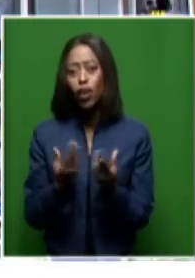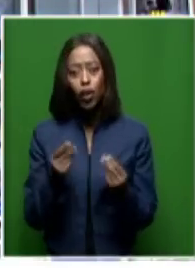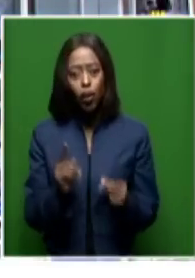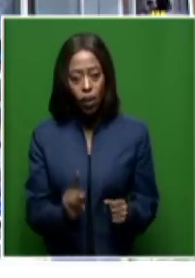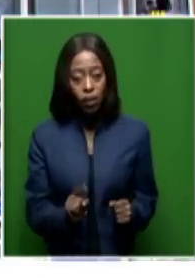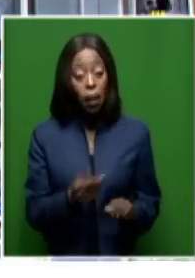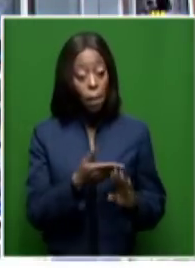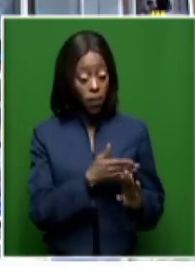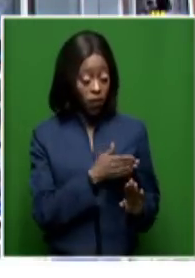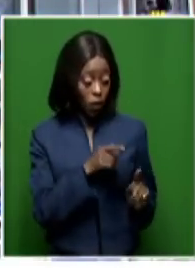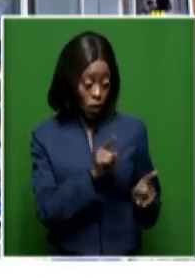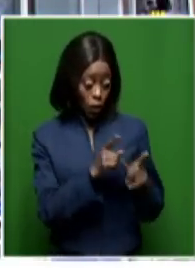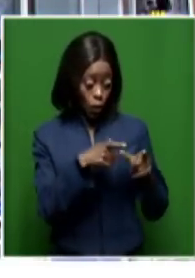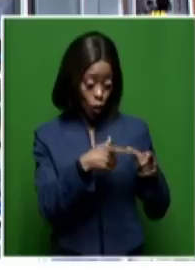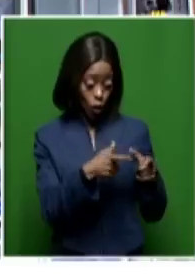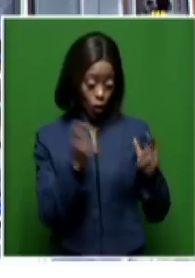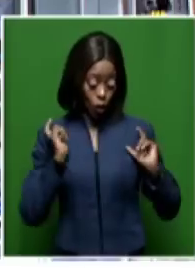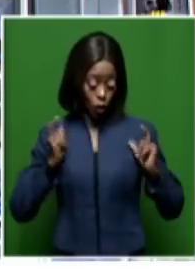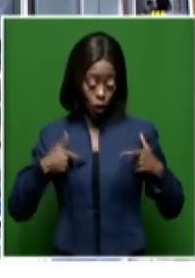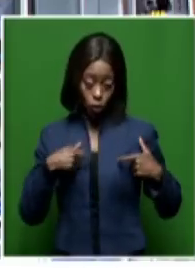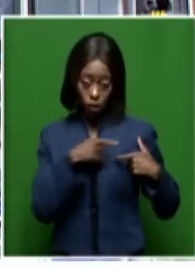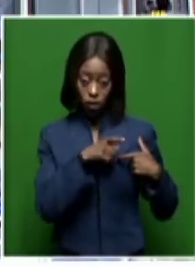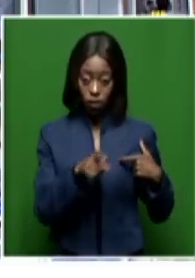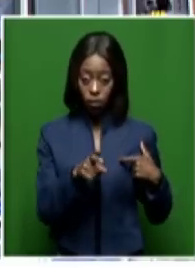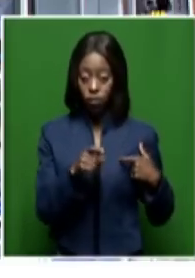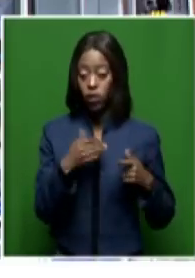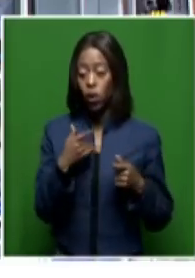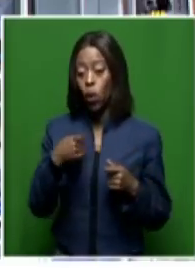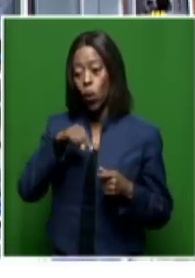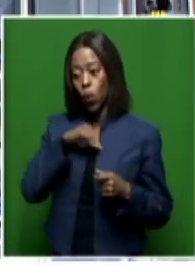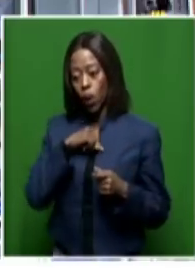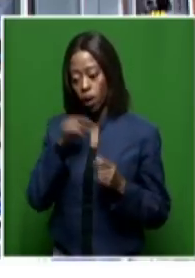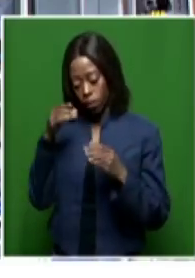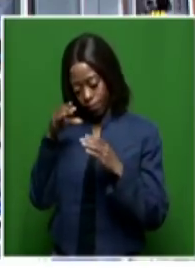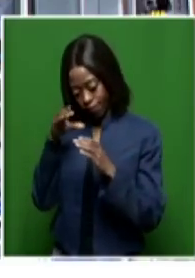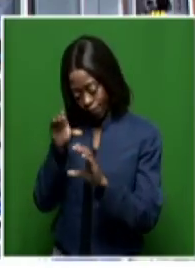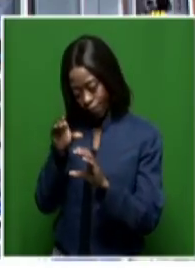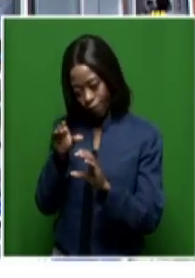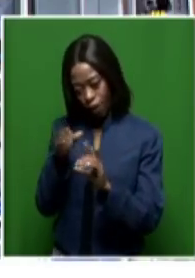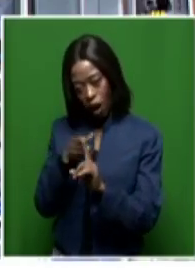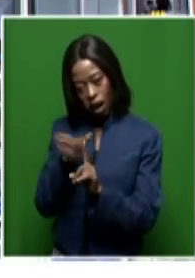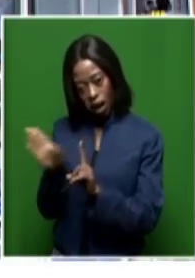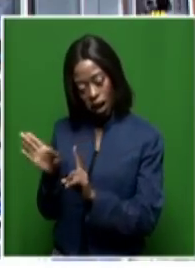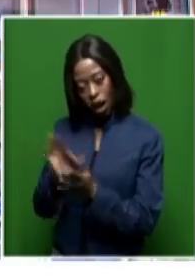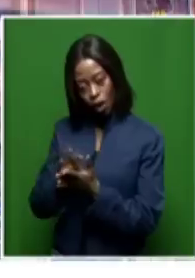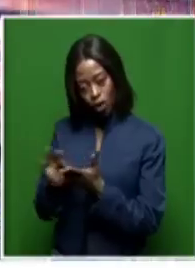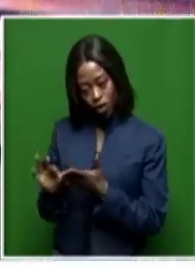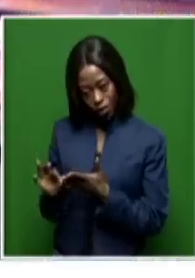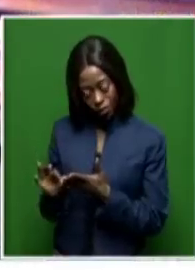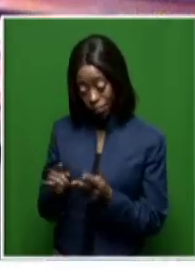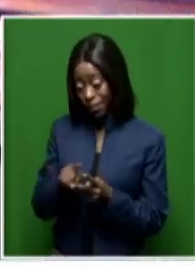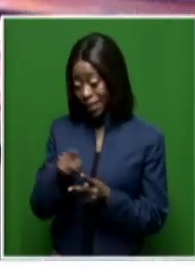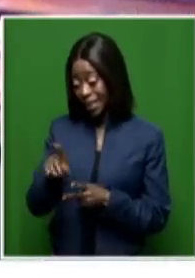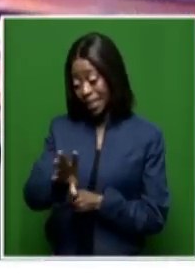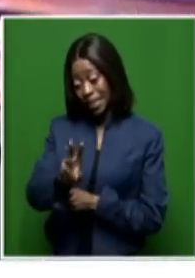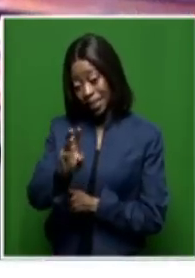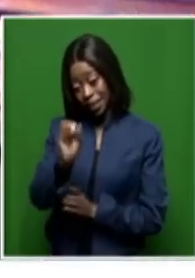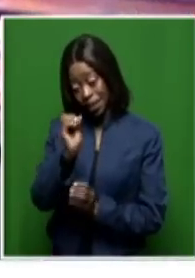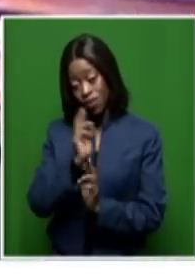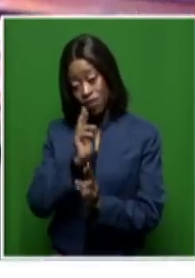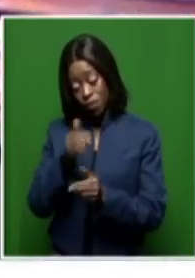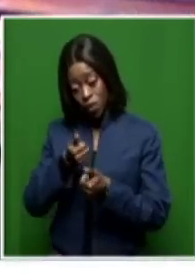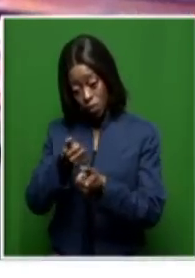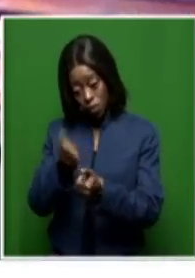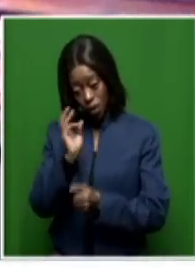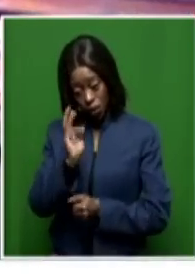Zondo Commission, we attacked all the irregular contracts, which I think this Thursday will give an update on